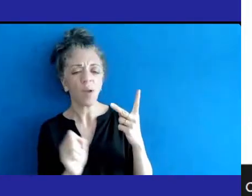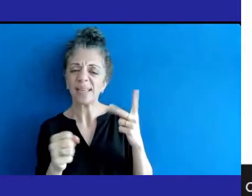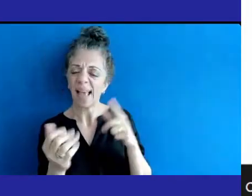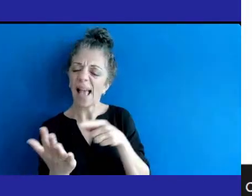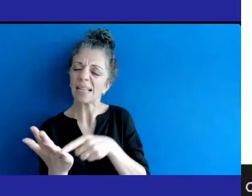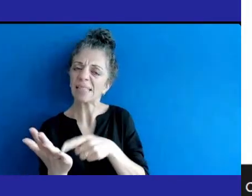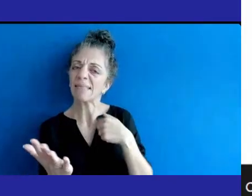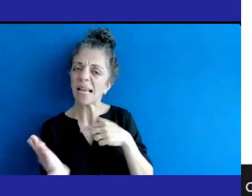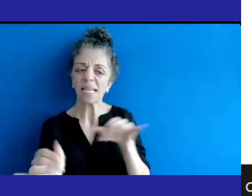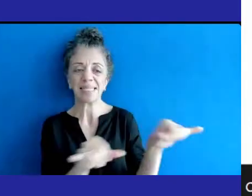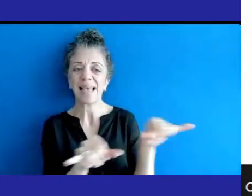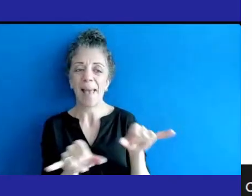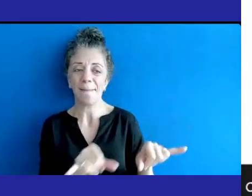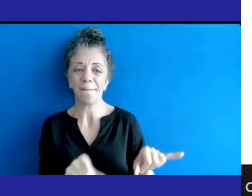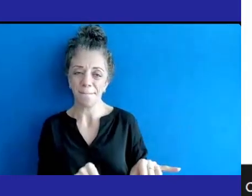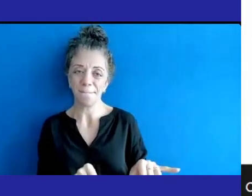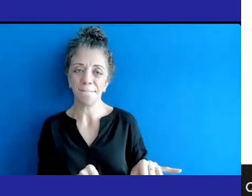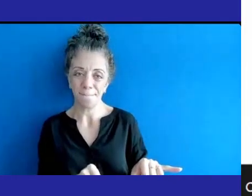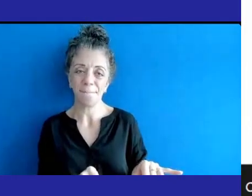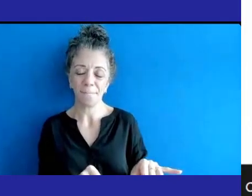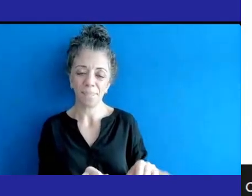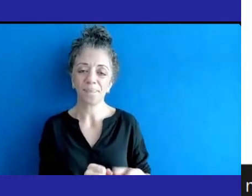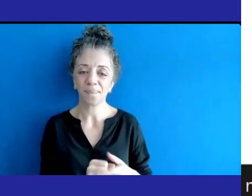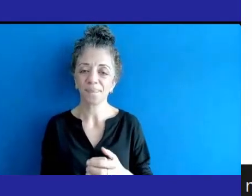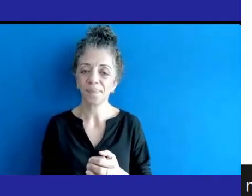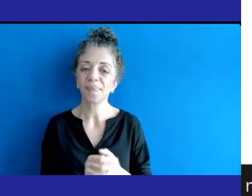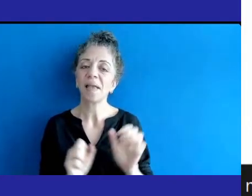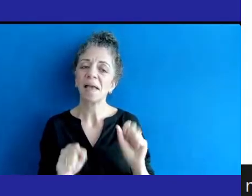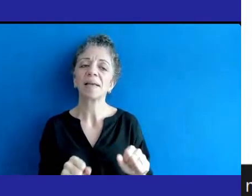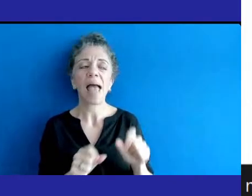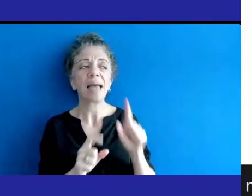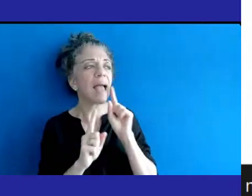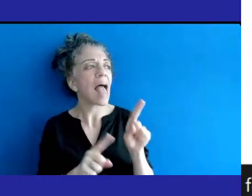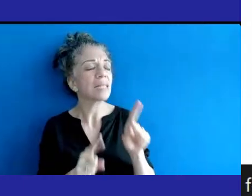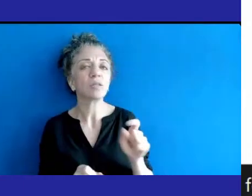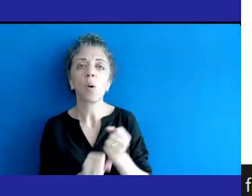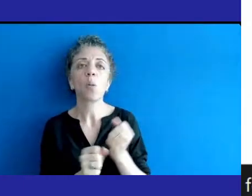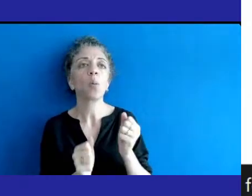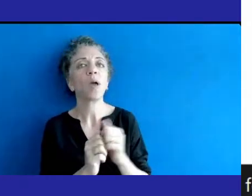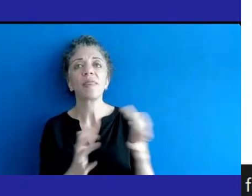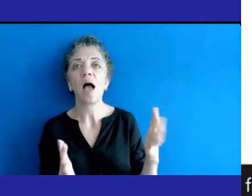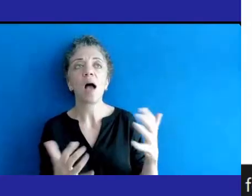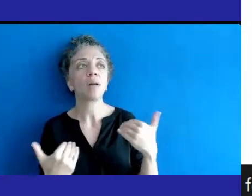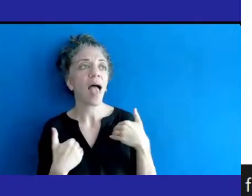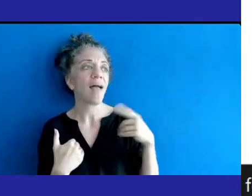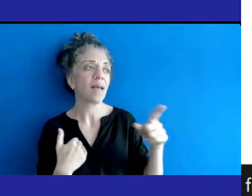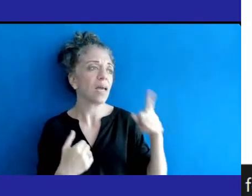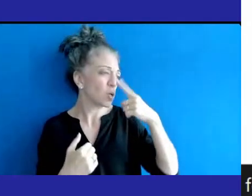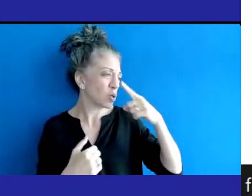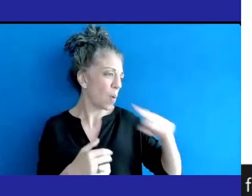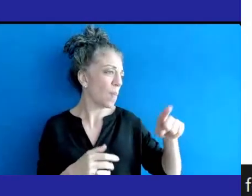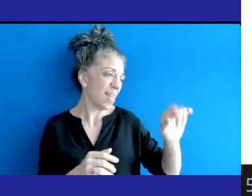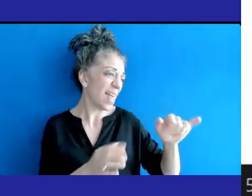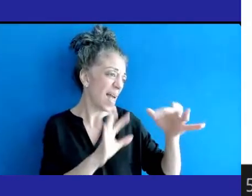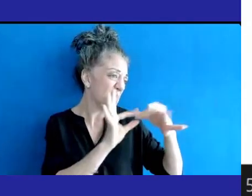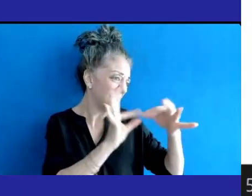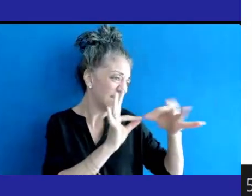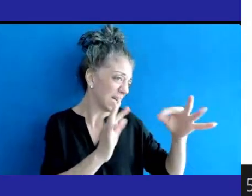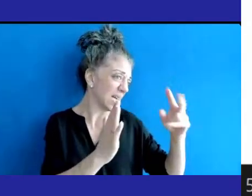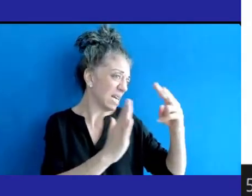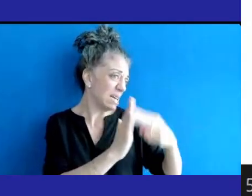received, a question, and then they can follow up without having to ask, for the member to read out the message that they received.